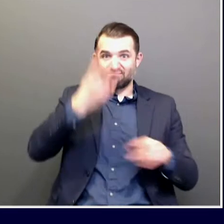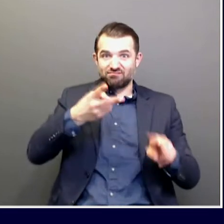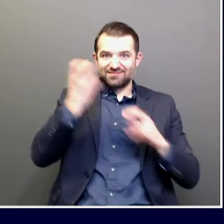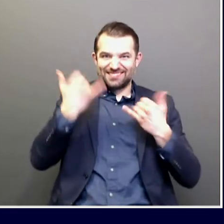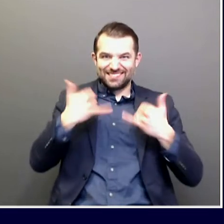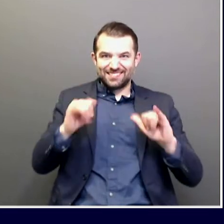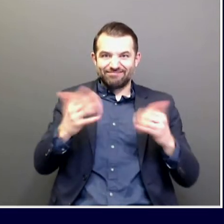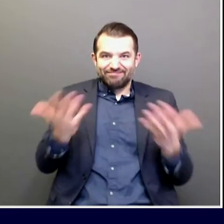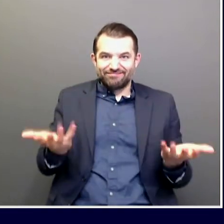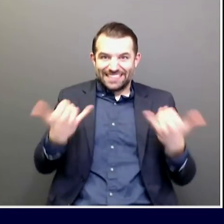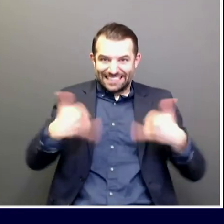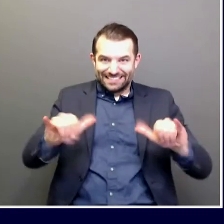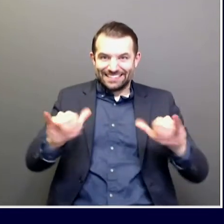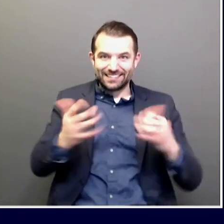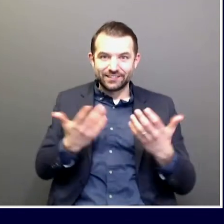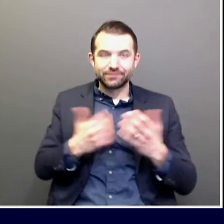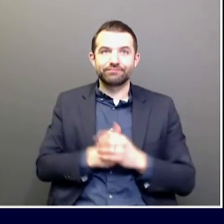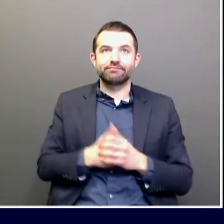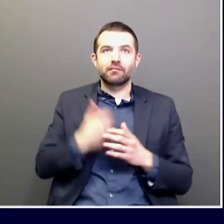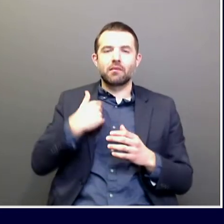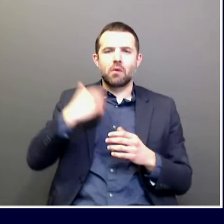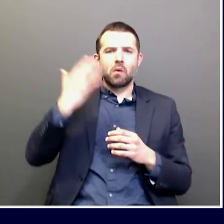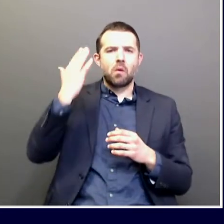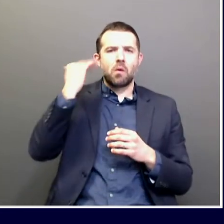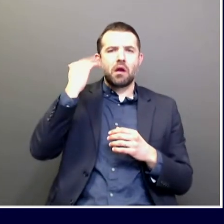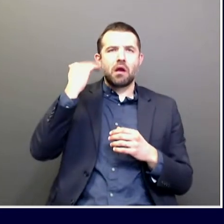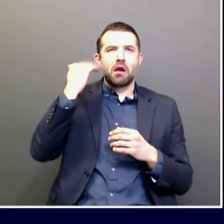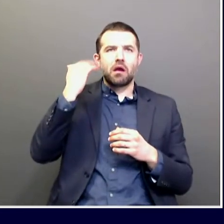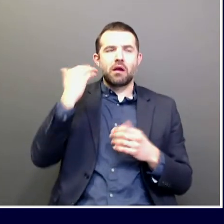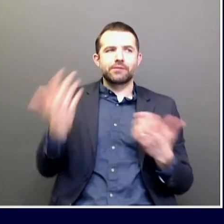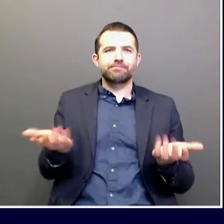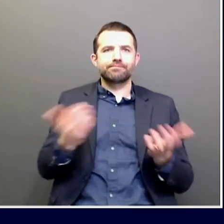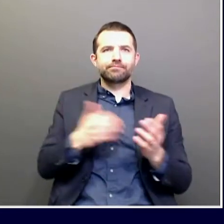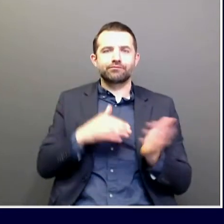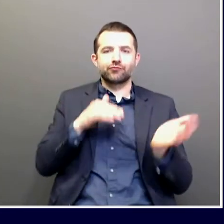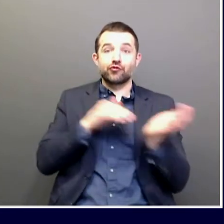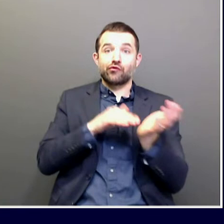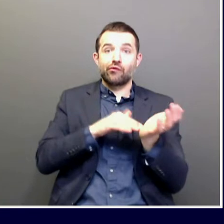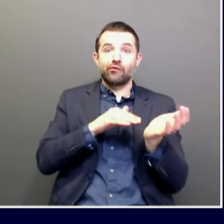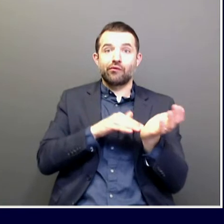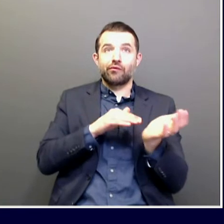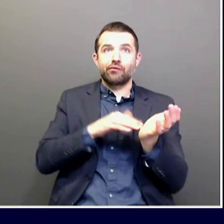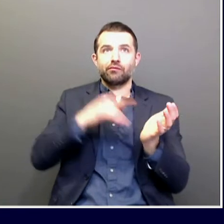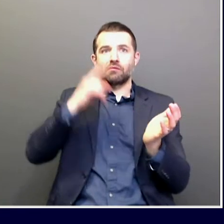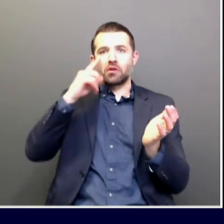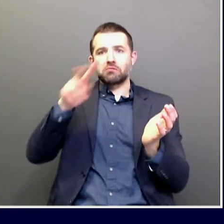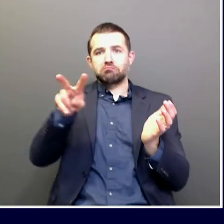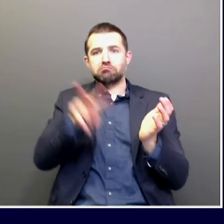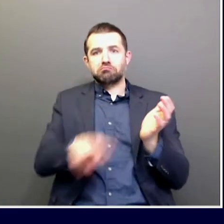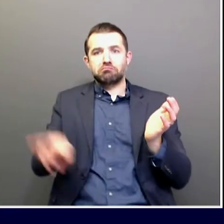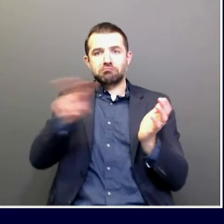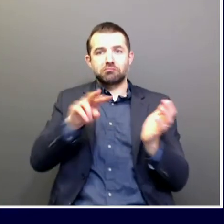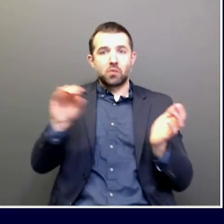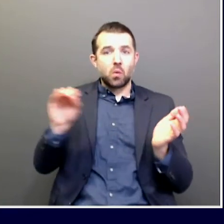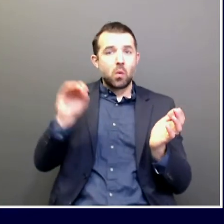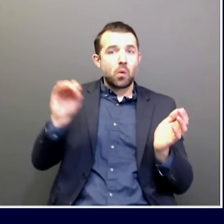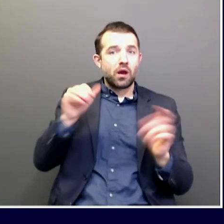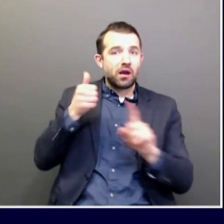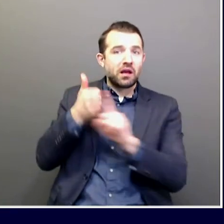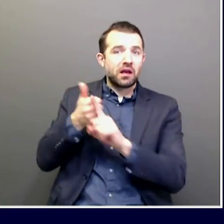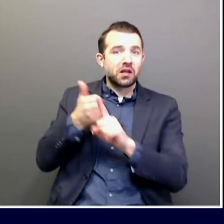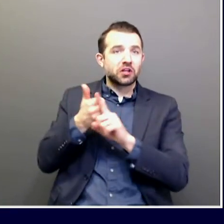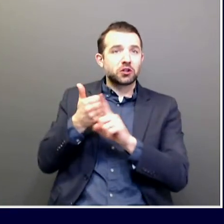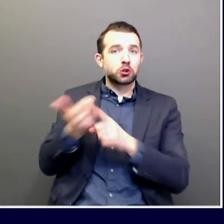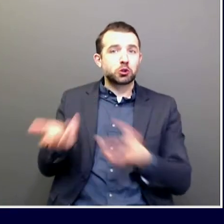virus infects the entire body, but viruses also home in on certain places. And the Delta variant in particular was thought